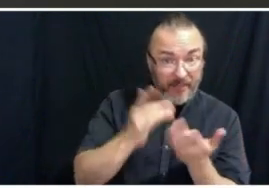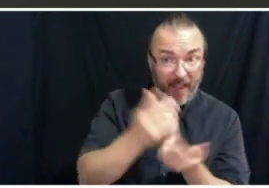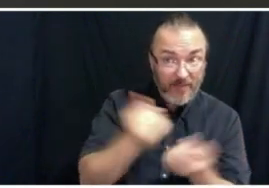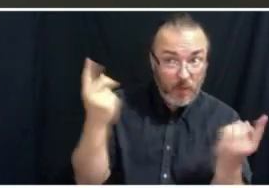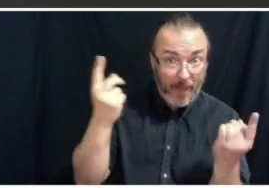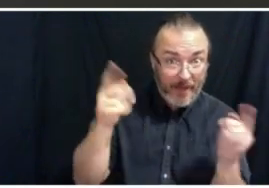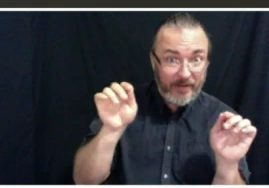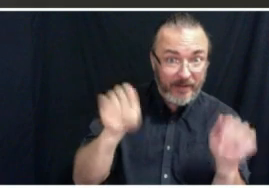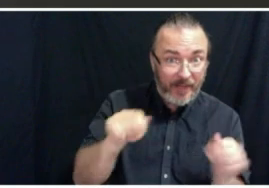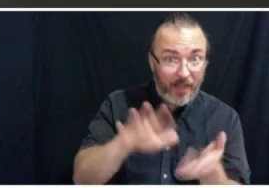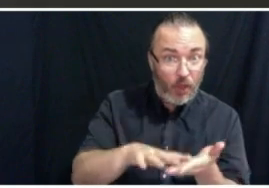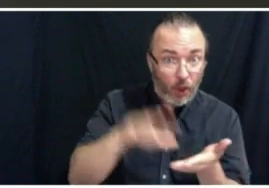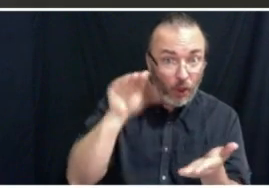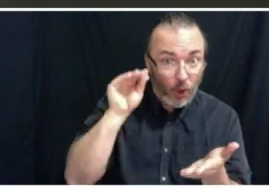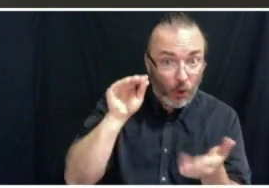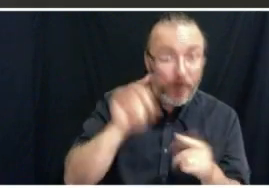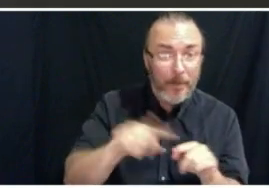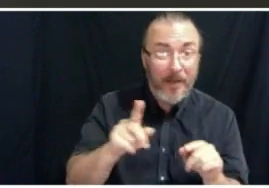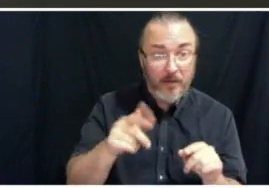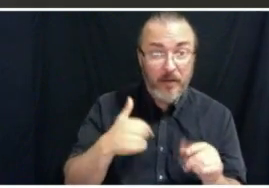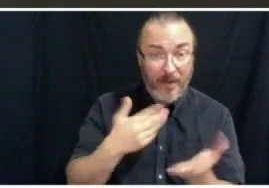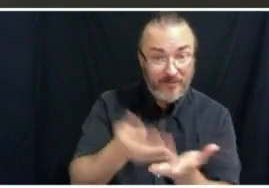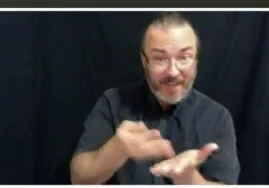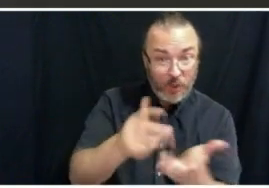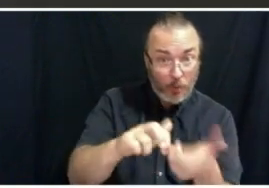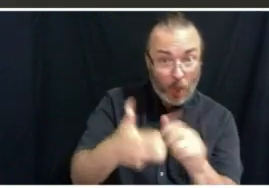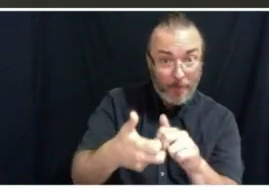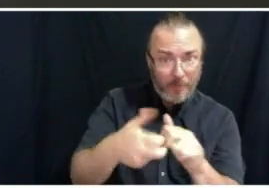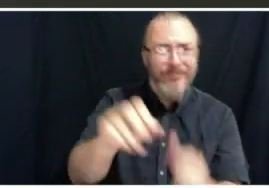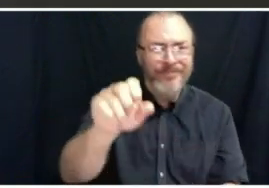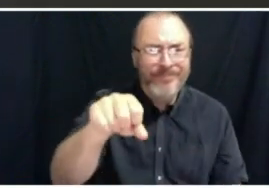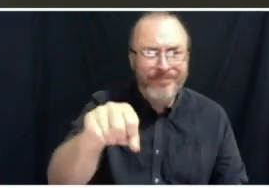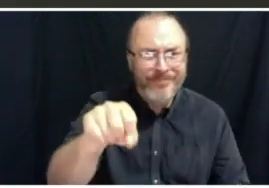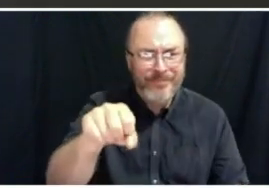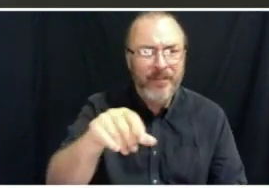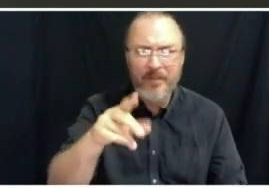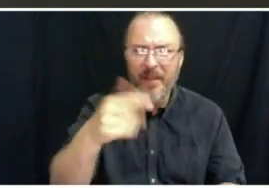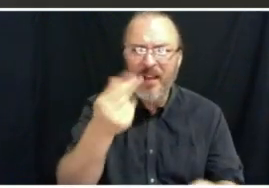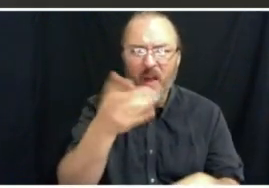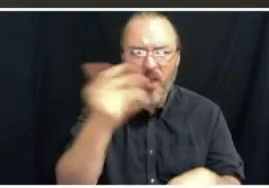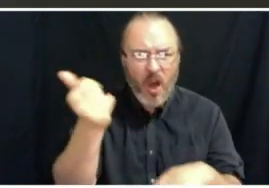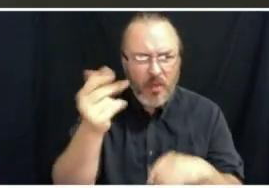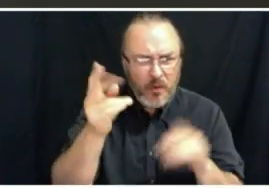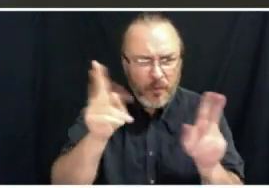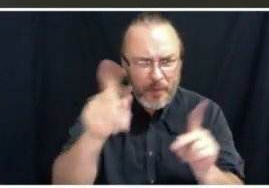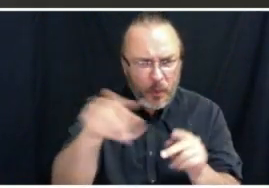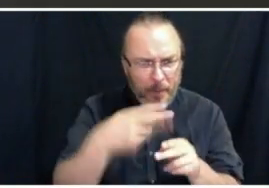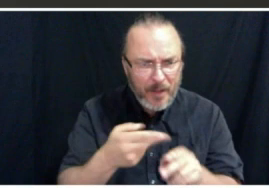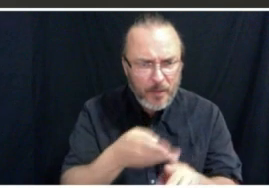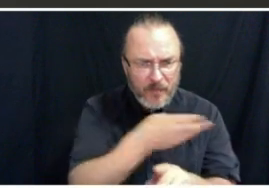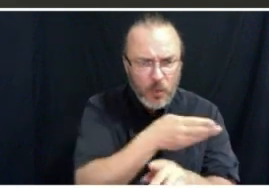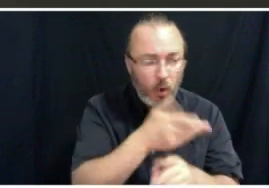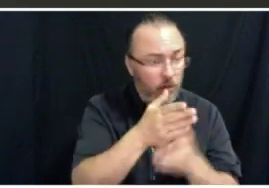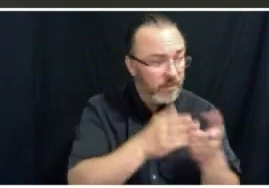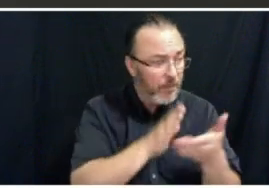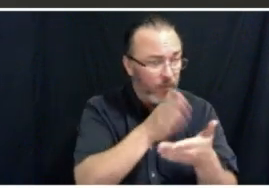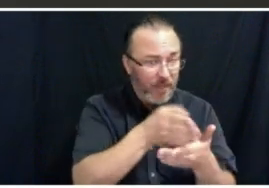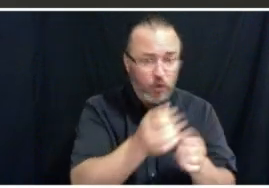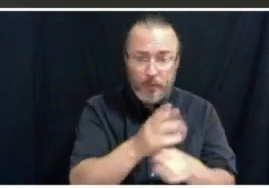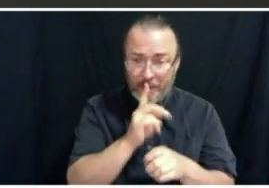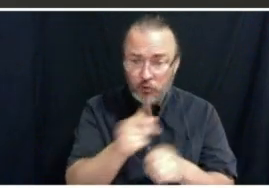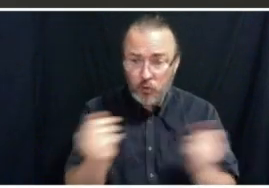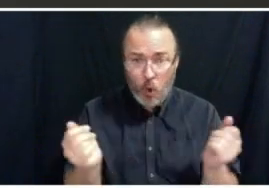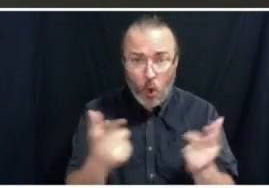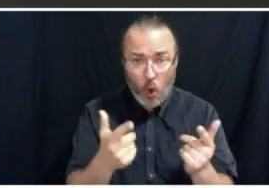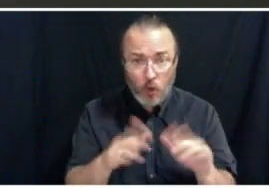there is a financial problem, of course, and Jaime mentioned that before. Certain interventions, ensuring that every child is taught in their